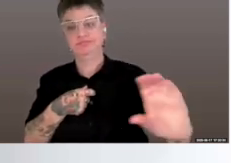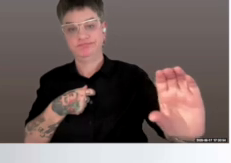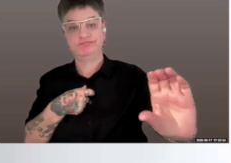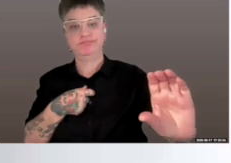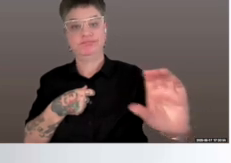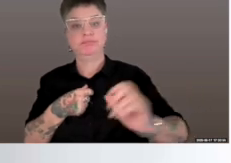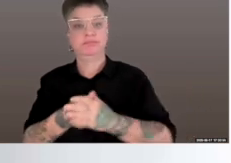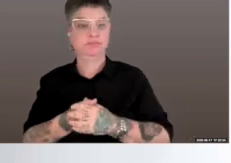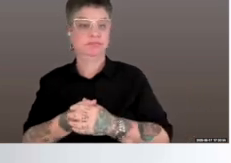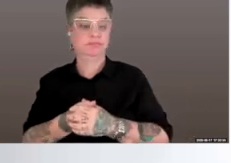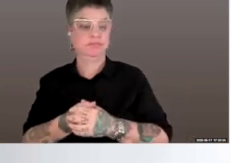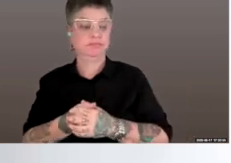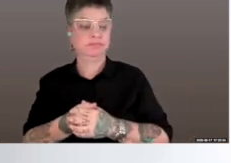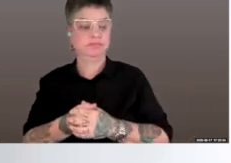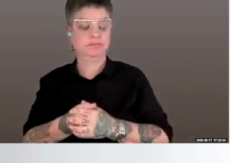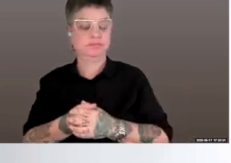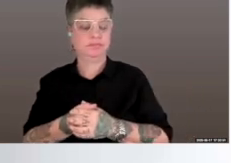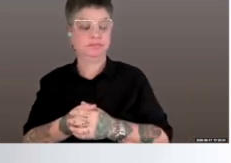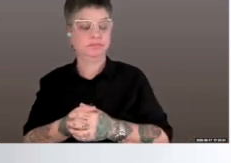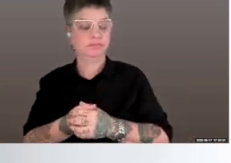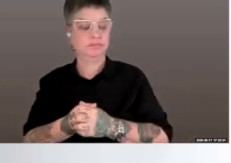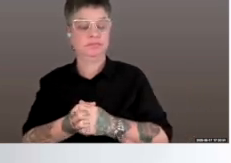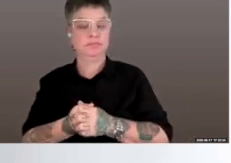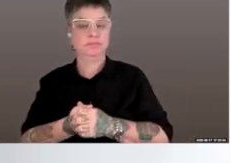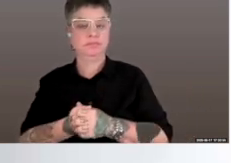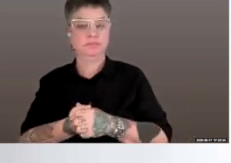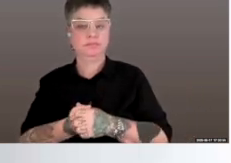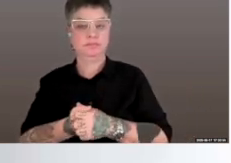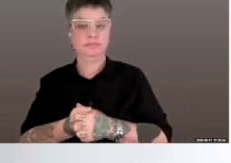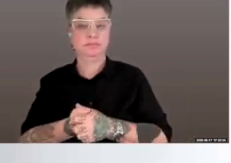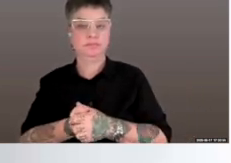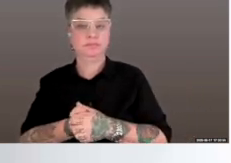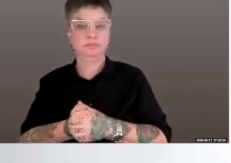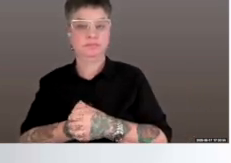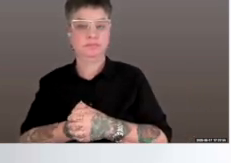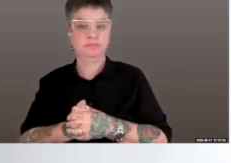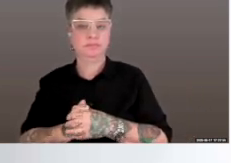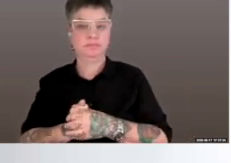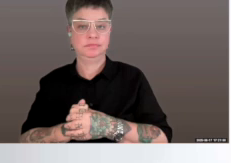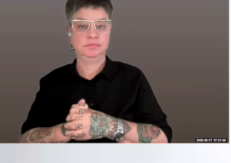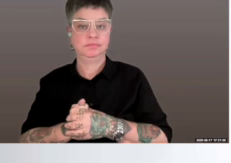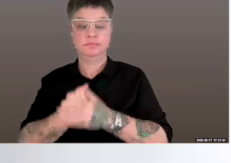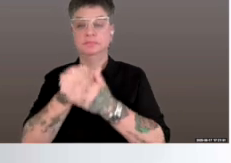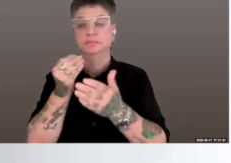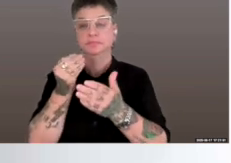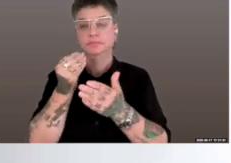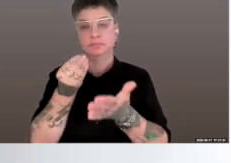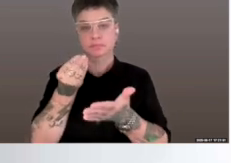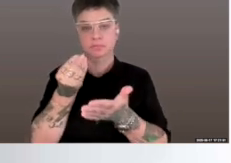For the community mobility incentive projects, we also refer to those as the Sustainable